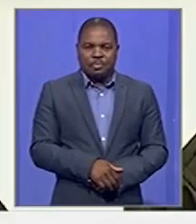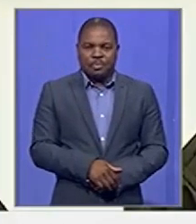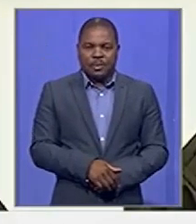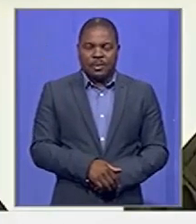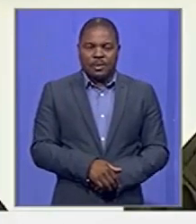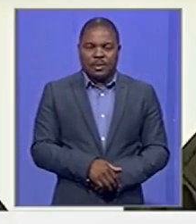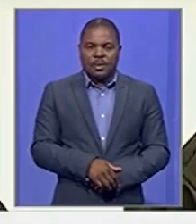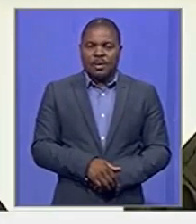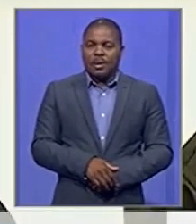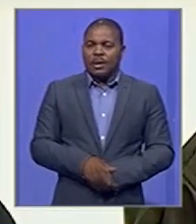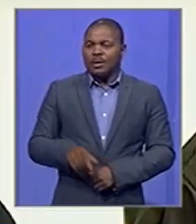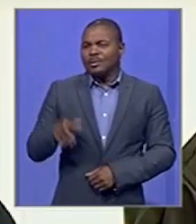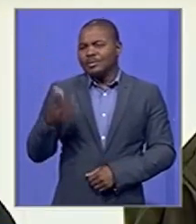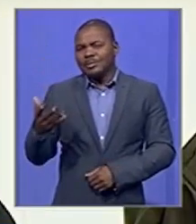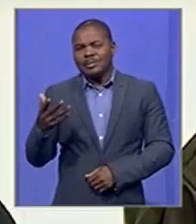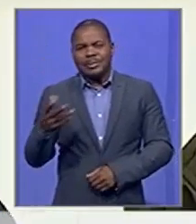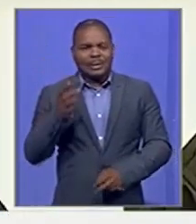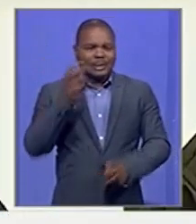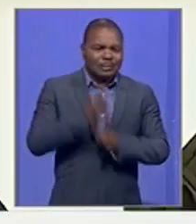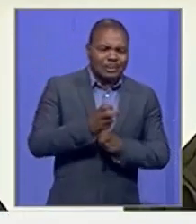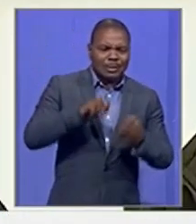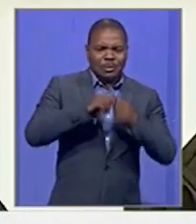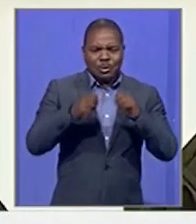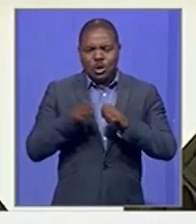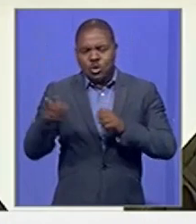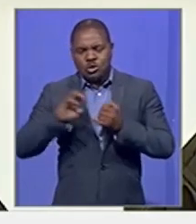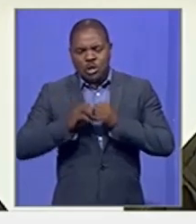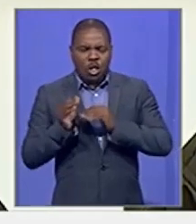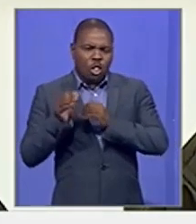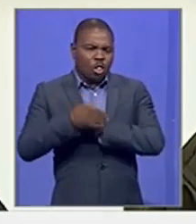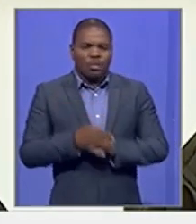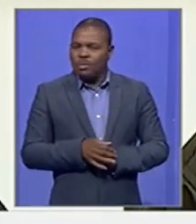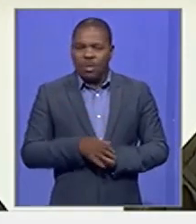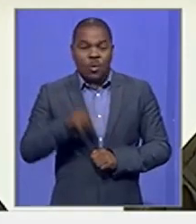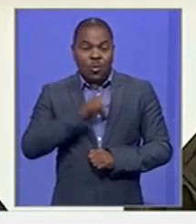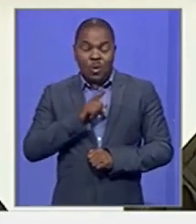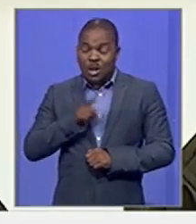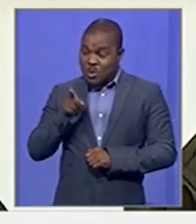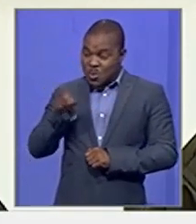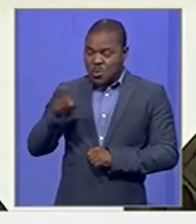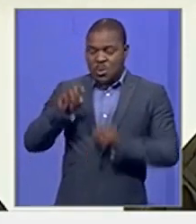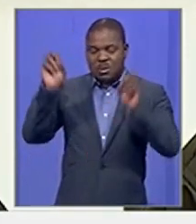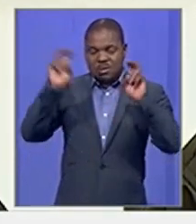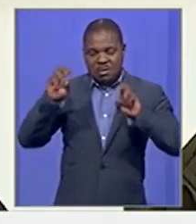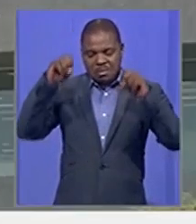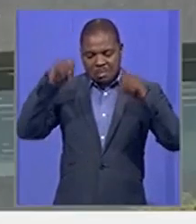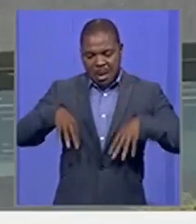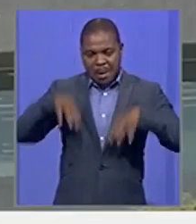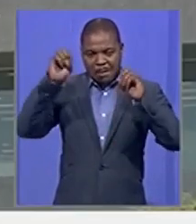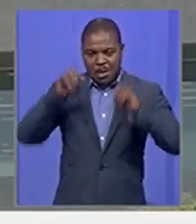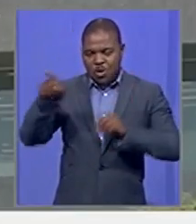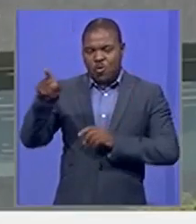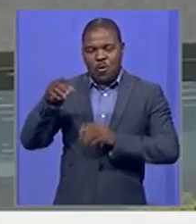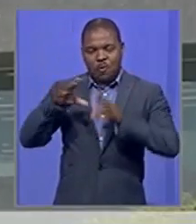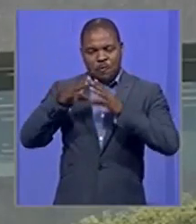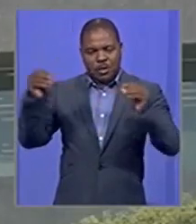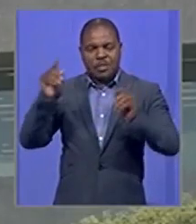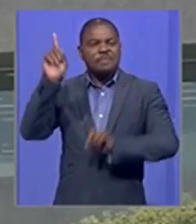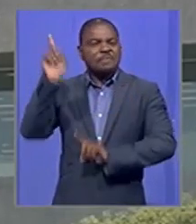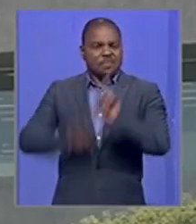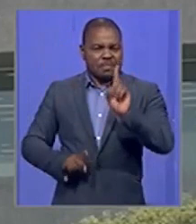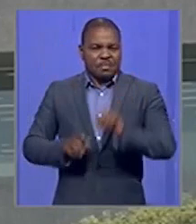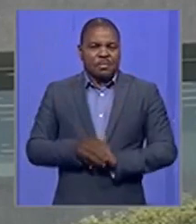Do not mask difficulties because you fail to deal with load shedding in the country. Mokwaledi kakaretso